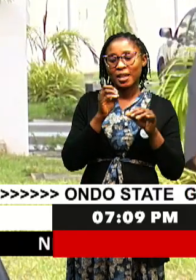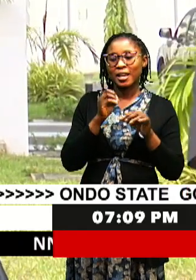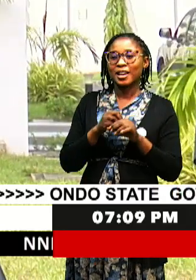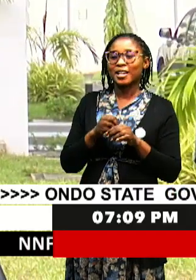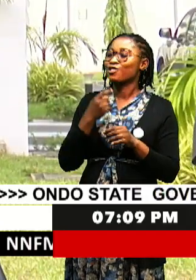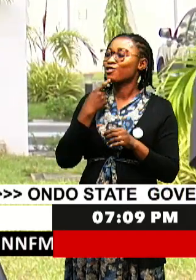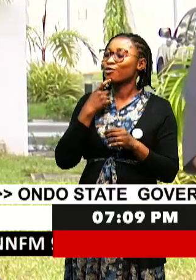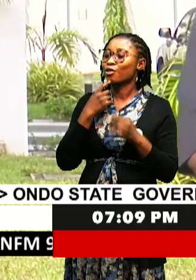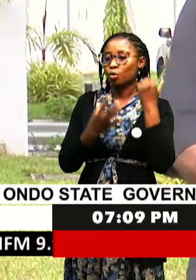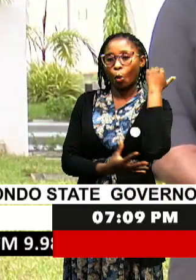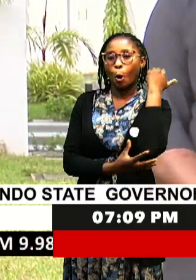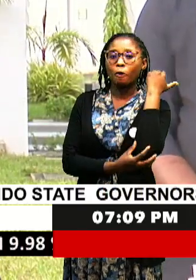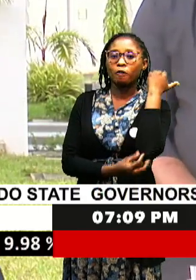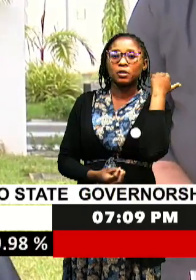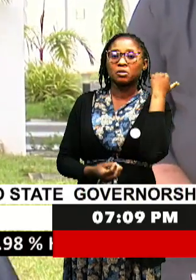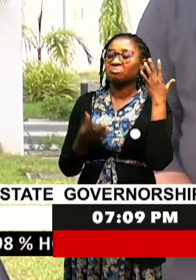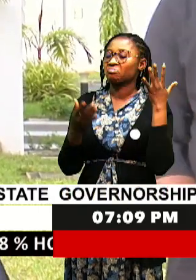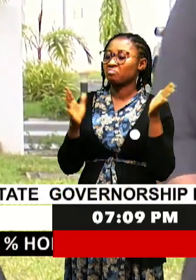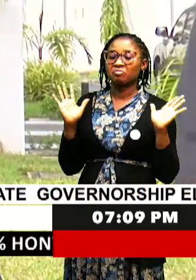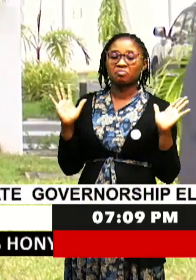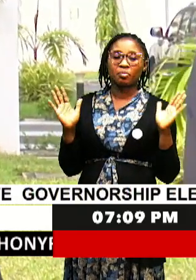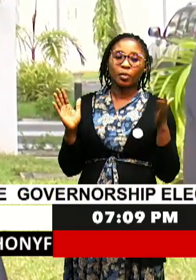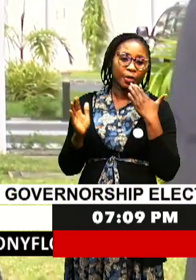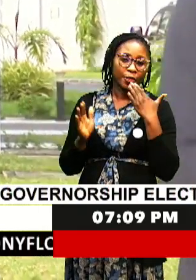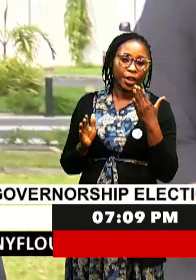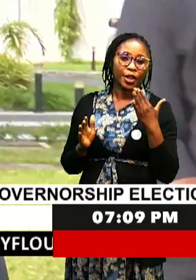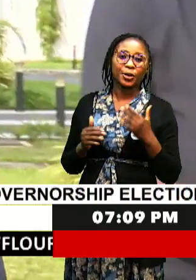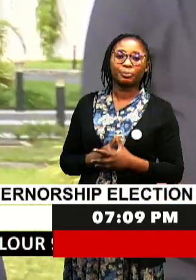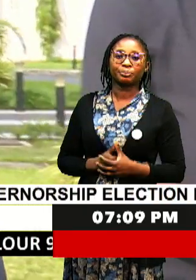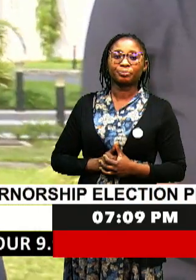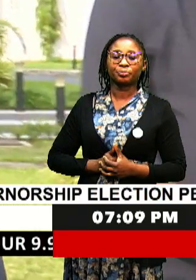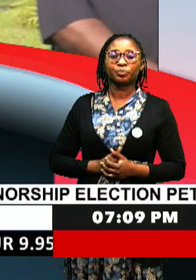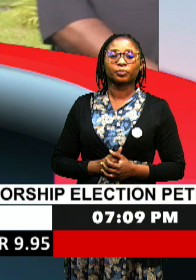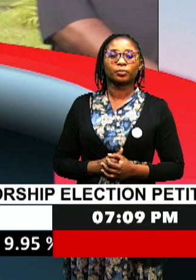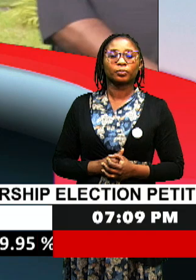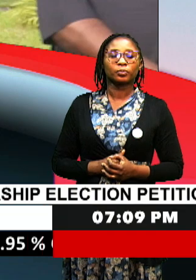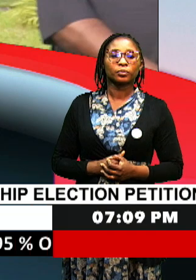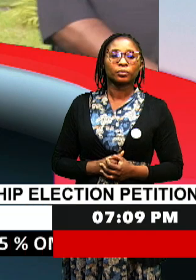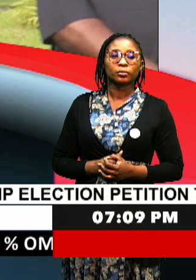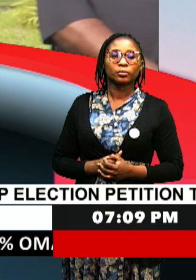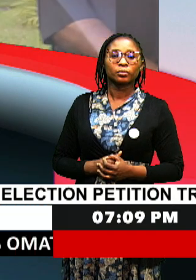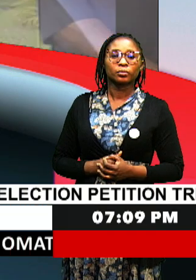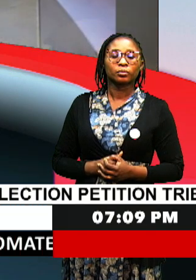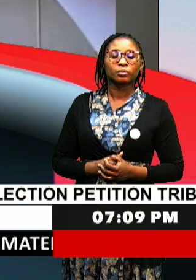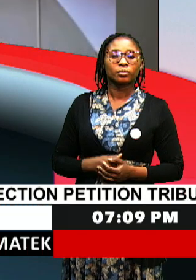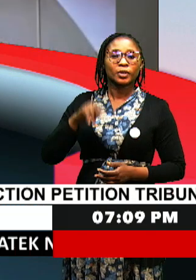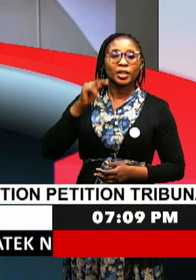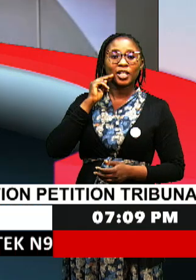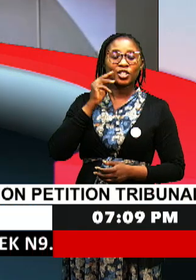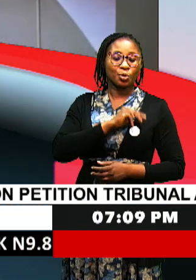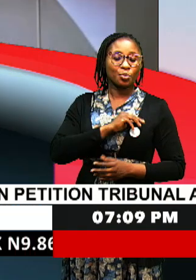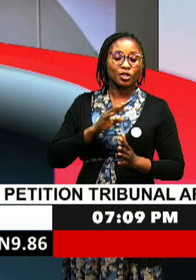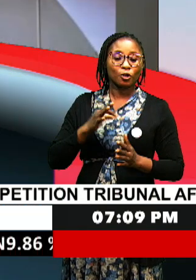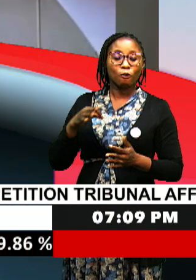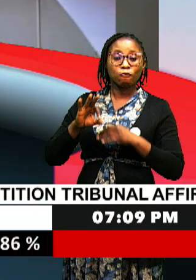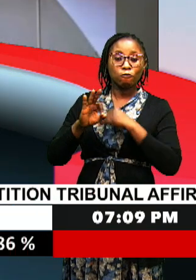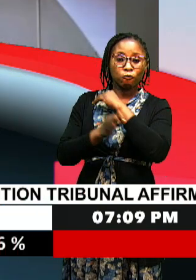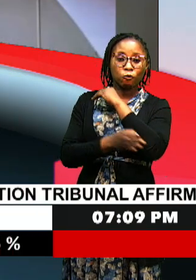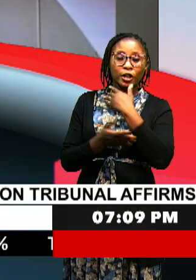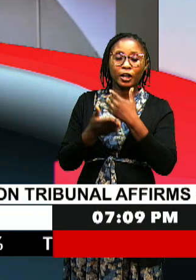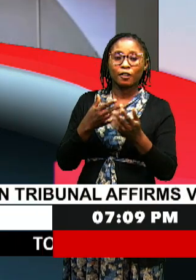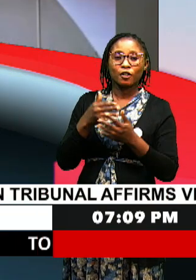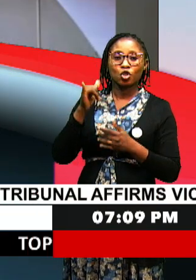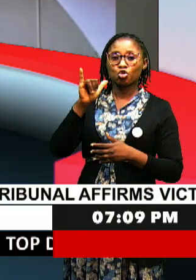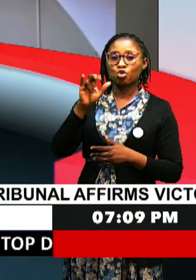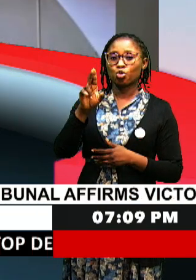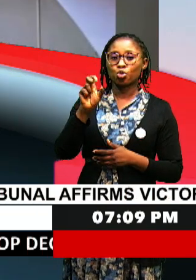poverty. That's all. Thank you so much. I really appreciate it. Nigeria's Minister of Foreign Affairs, Yusuf